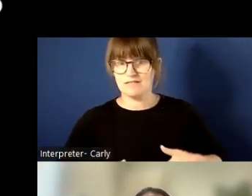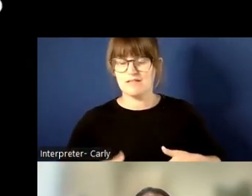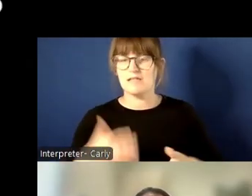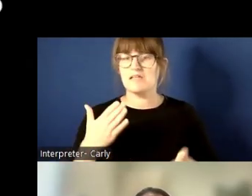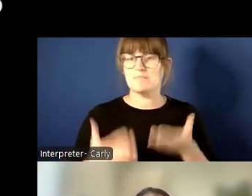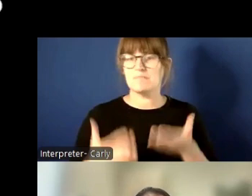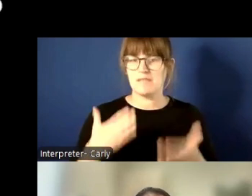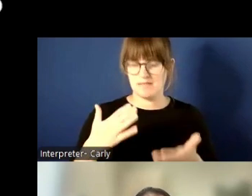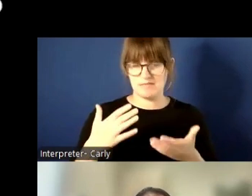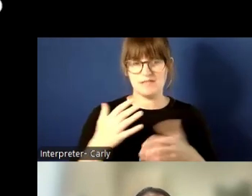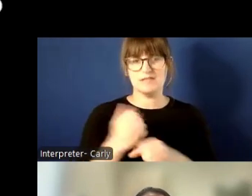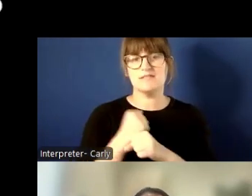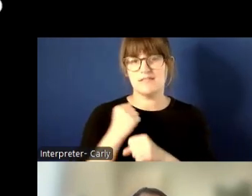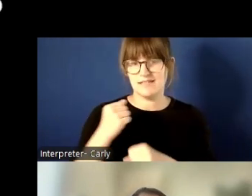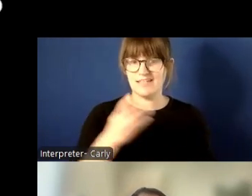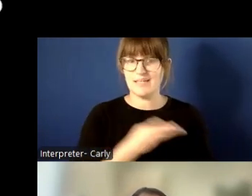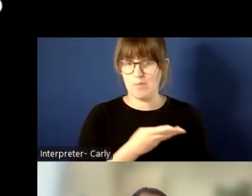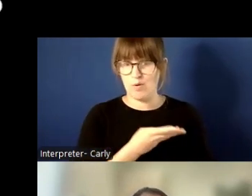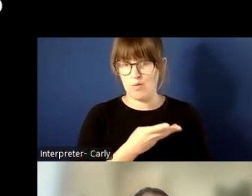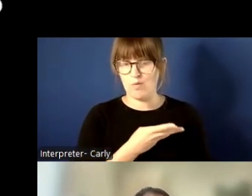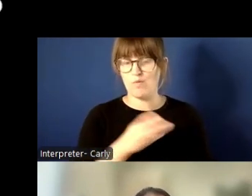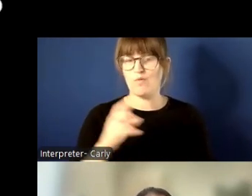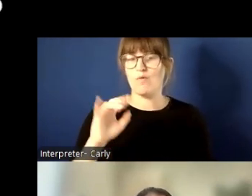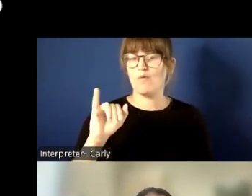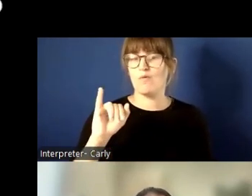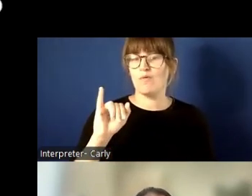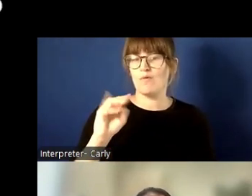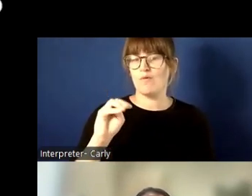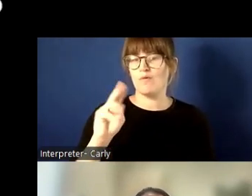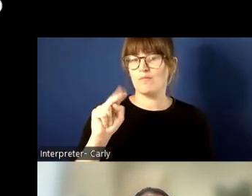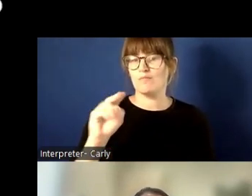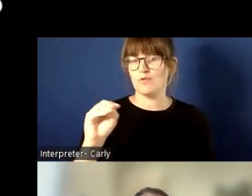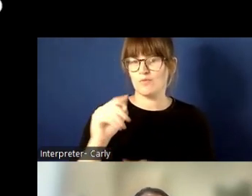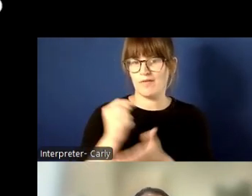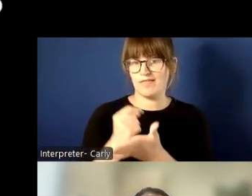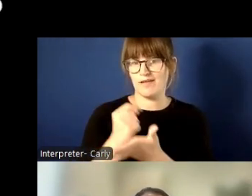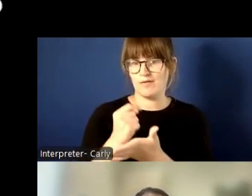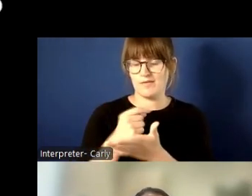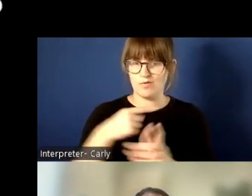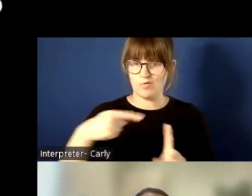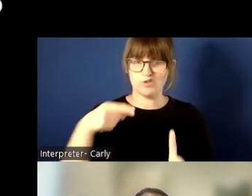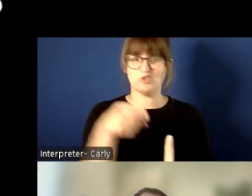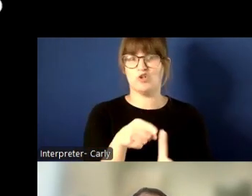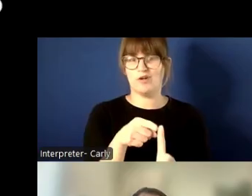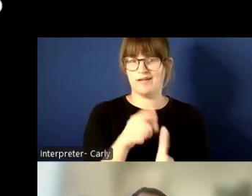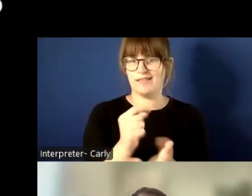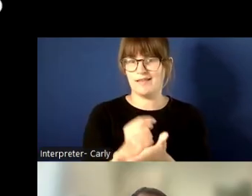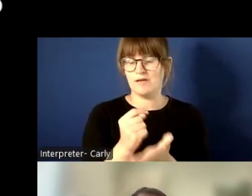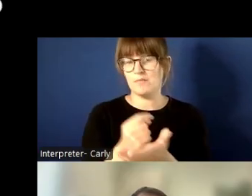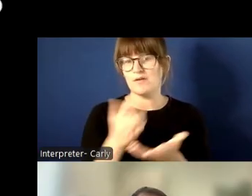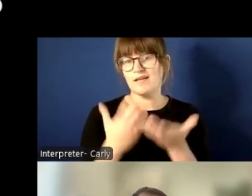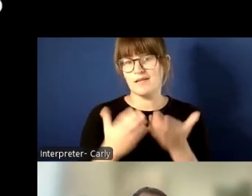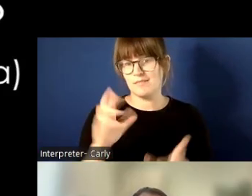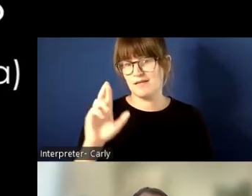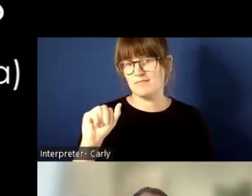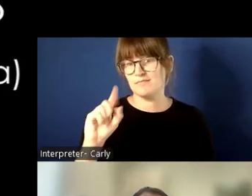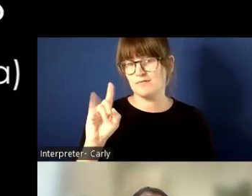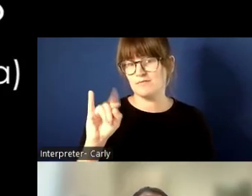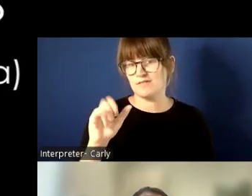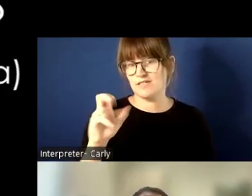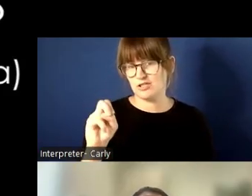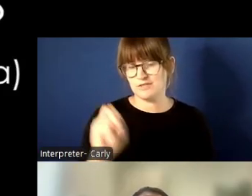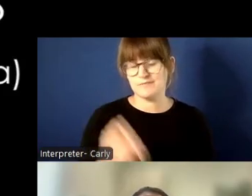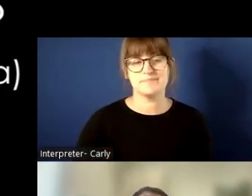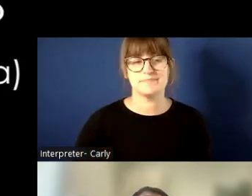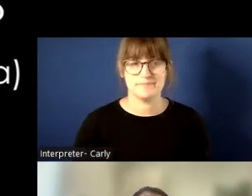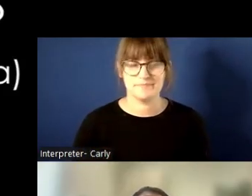therapy, which would involve chemotherapy or immunotherapy or targeted therapy. And then in some cases, you also do radiation therapy. There's a lot